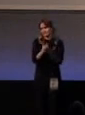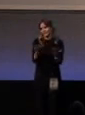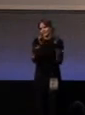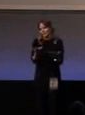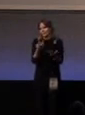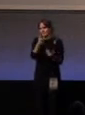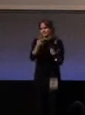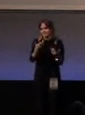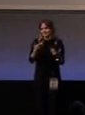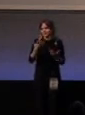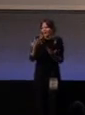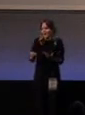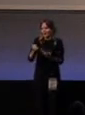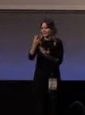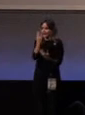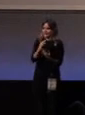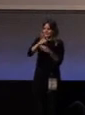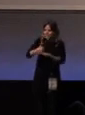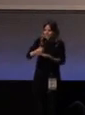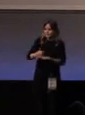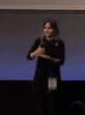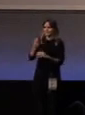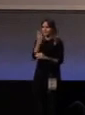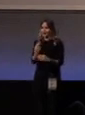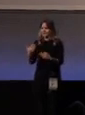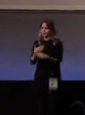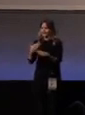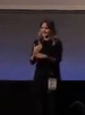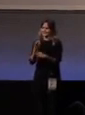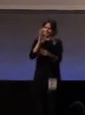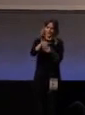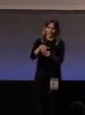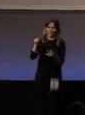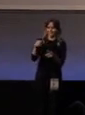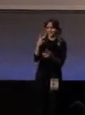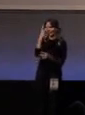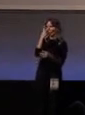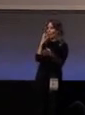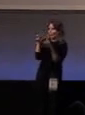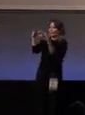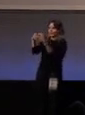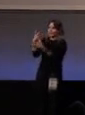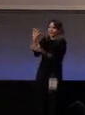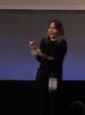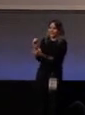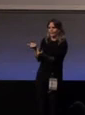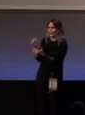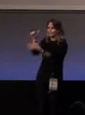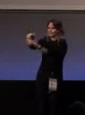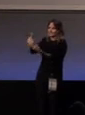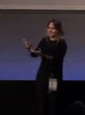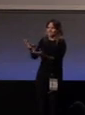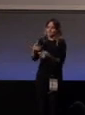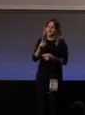have art institutions arts praktisch is in die ooit ruzie why do my focus zomerzon art en